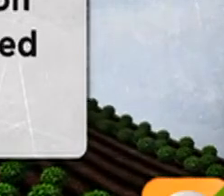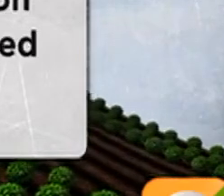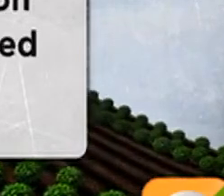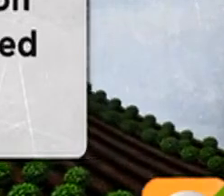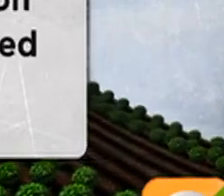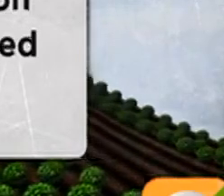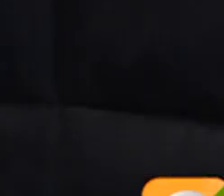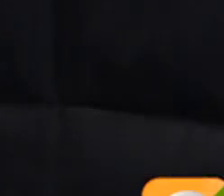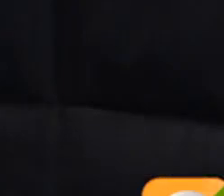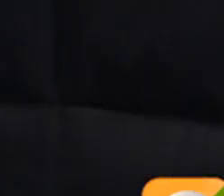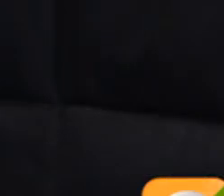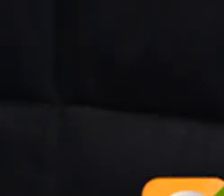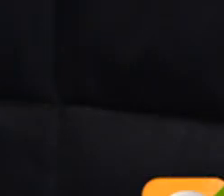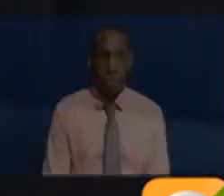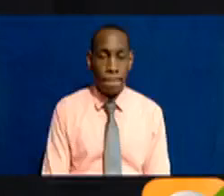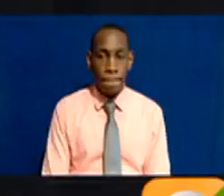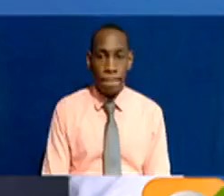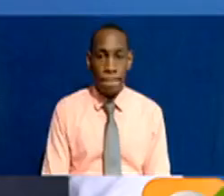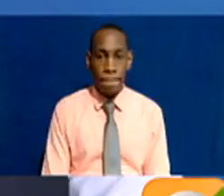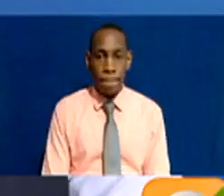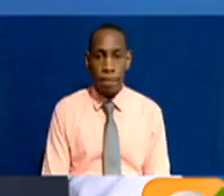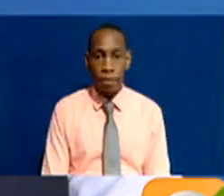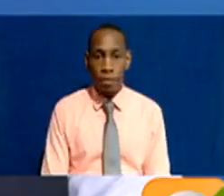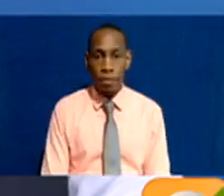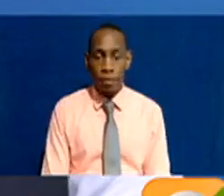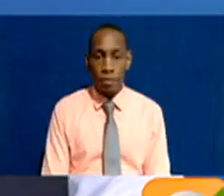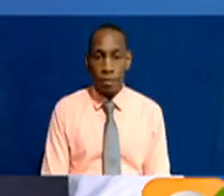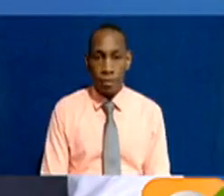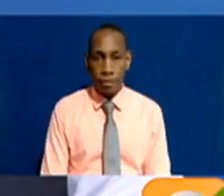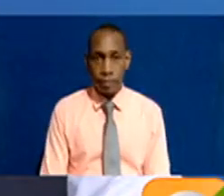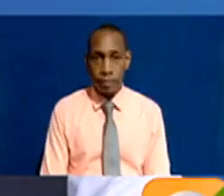the food supply chain. Seth Olale, Citizen TV, Nairobi.